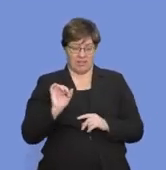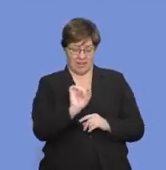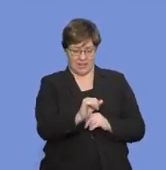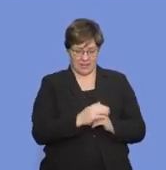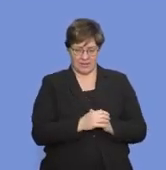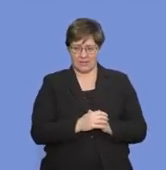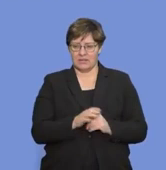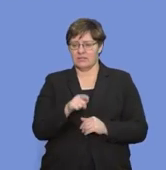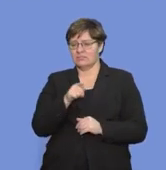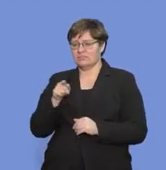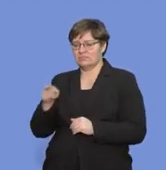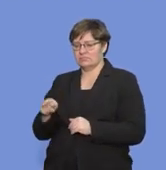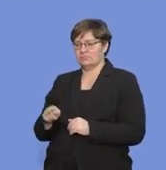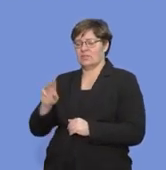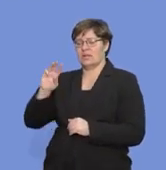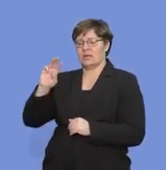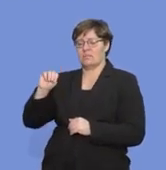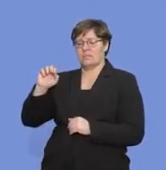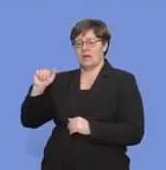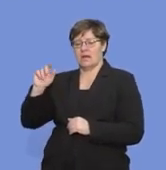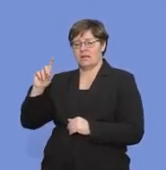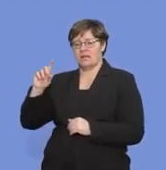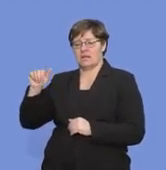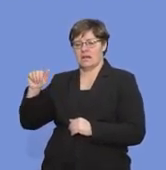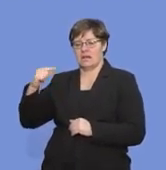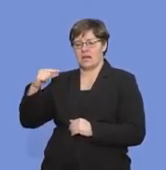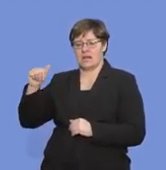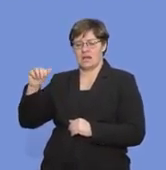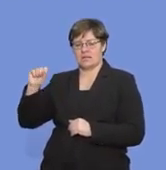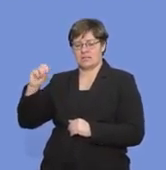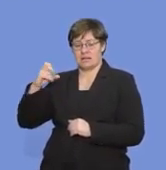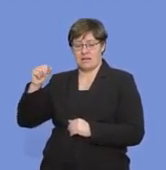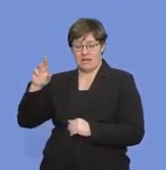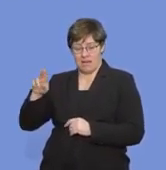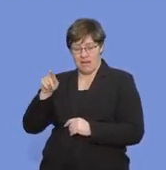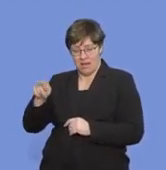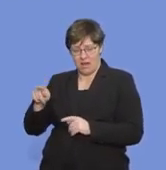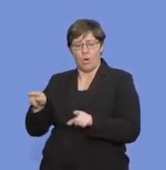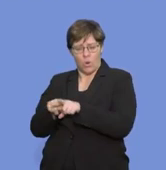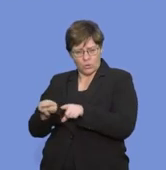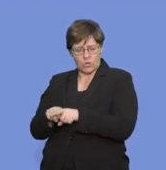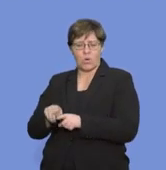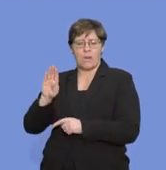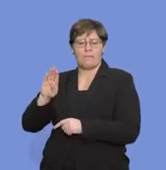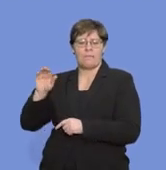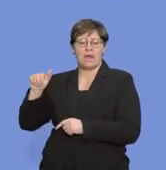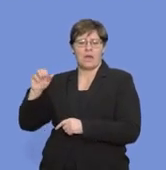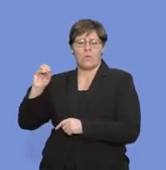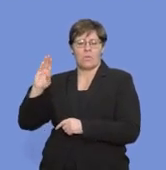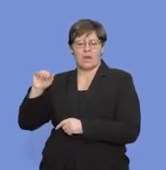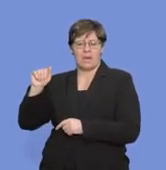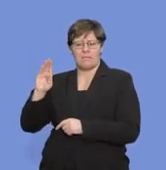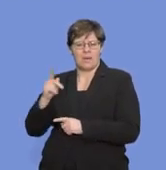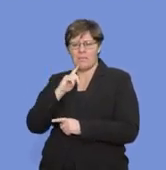the Australian example. Then we have a look over here at the third diagram, and here we can see these are also